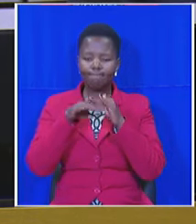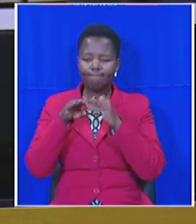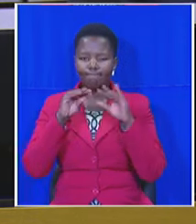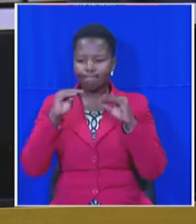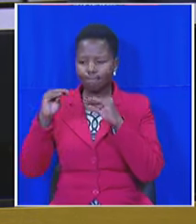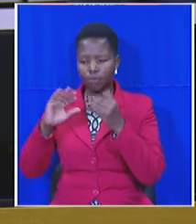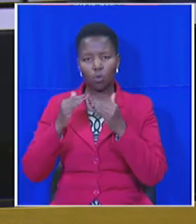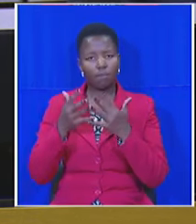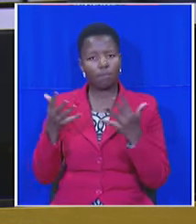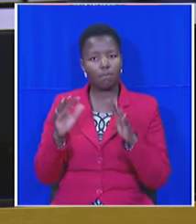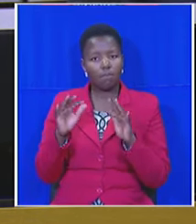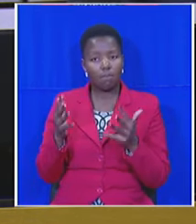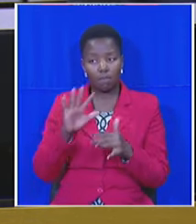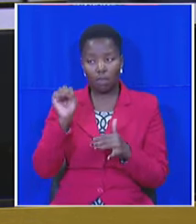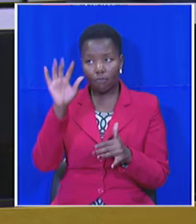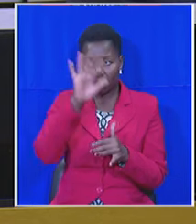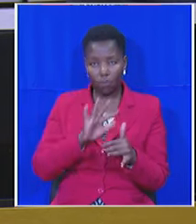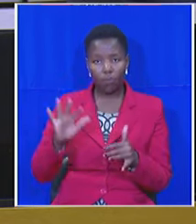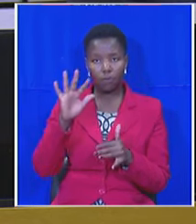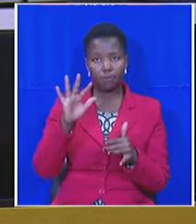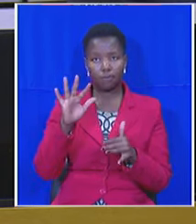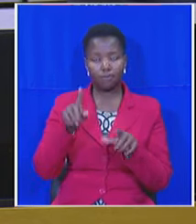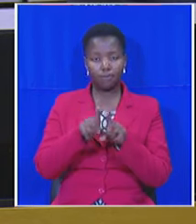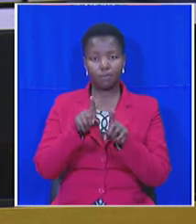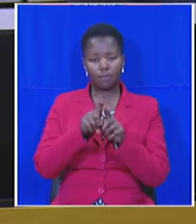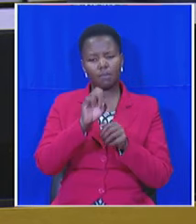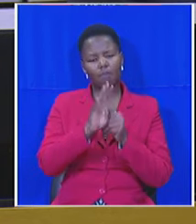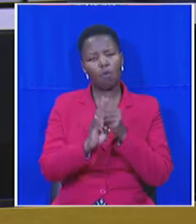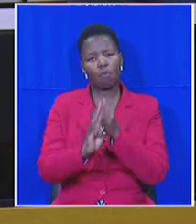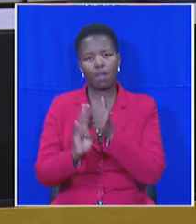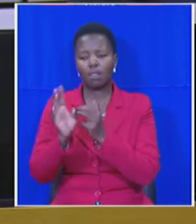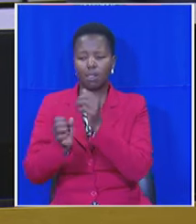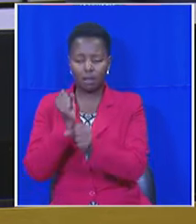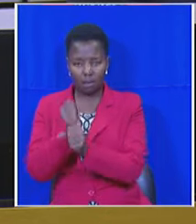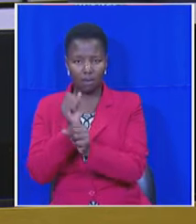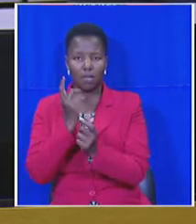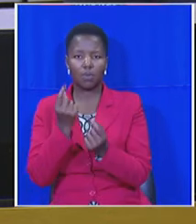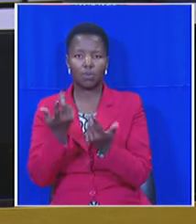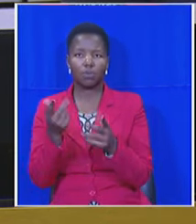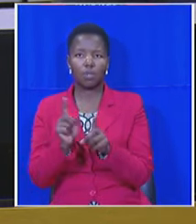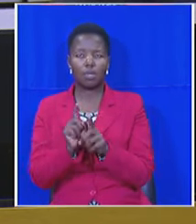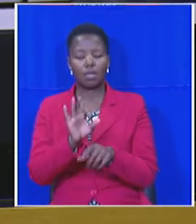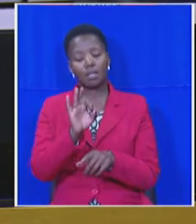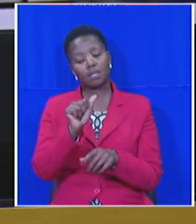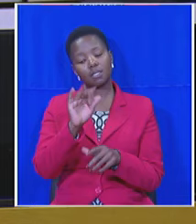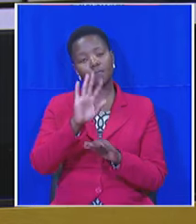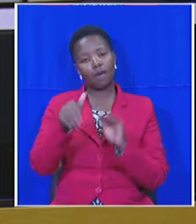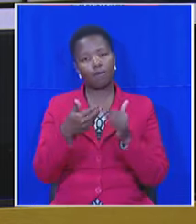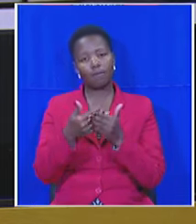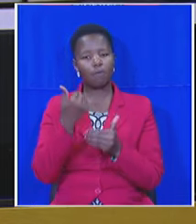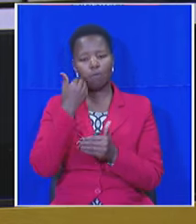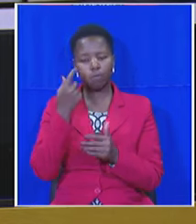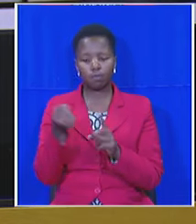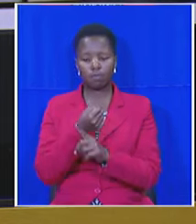initiatives through the country on a quarterly, annual and once-off basis, such as 365 days of violence against